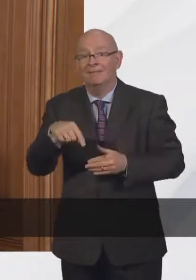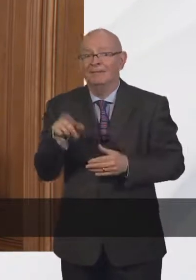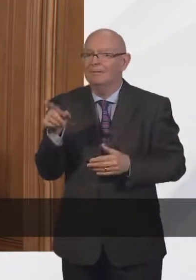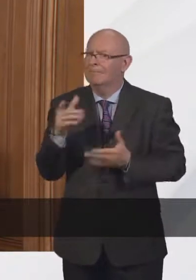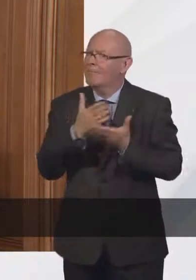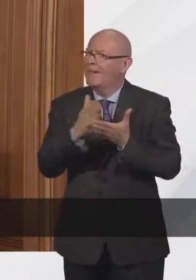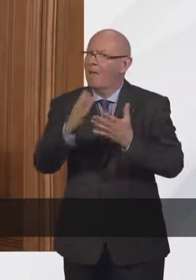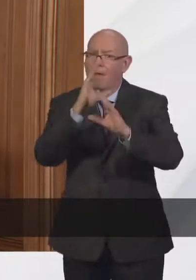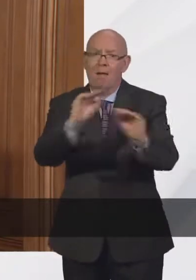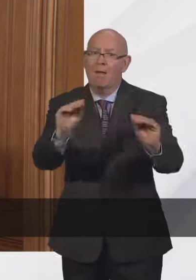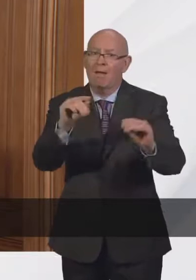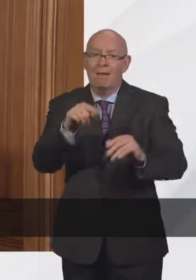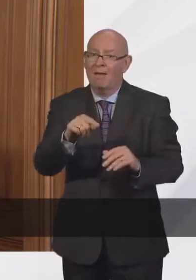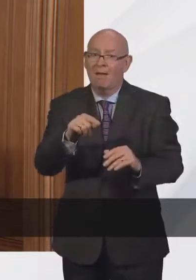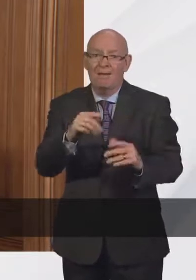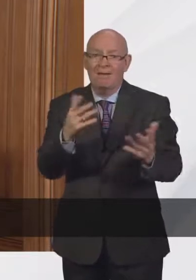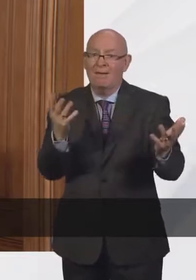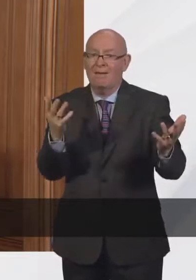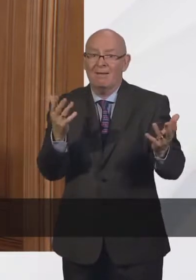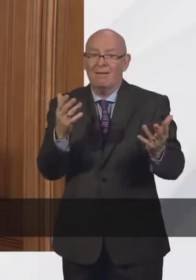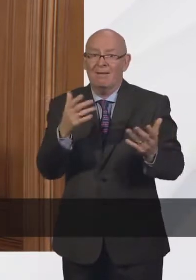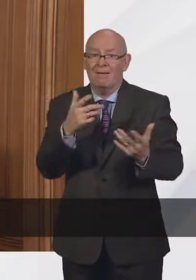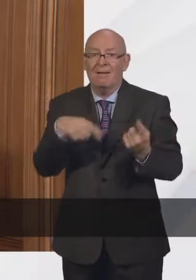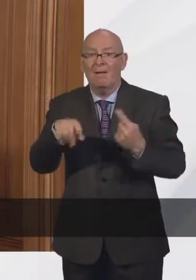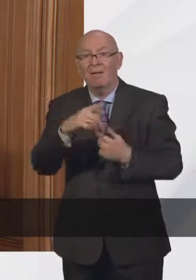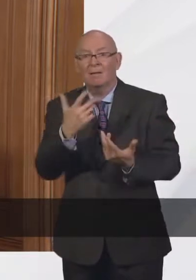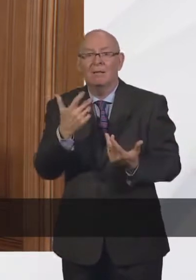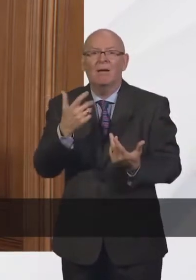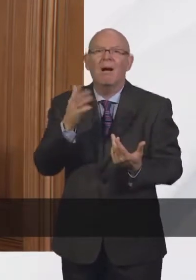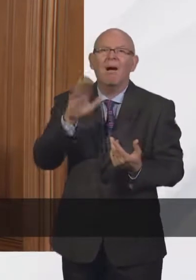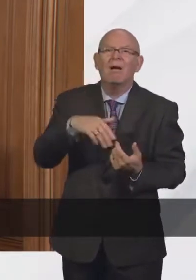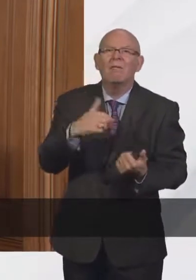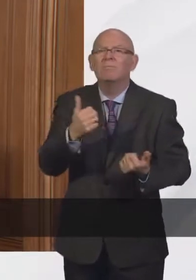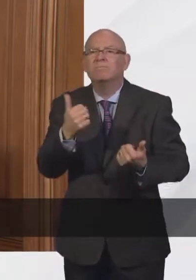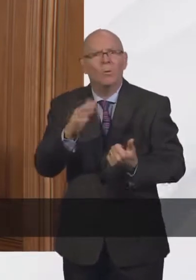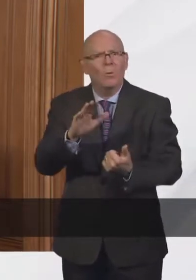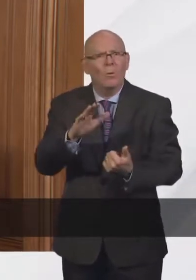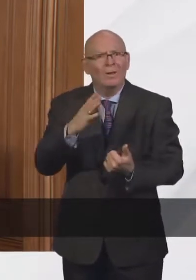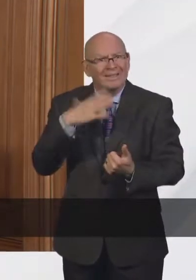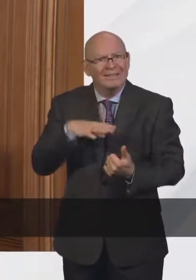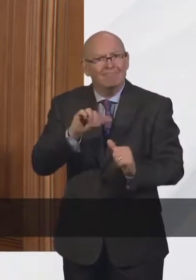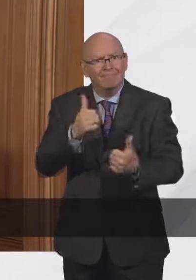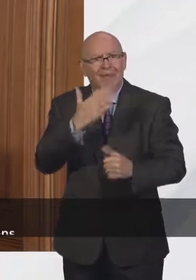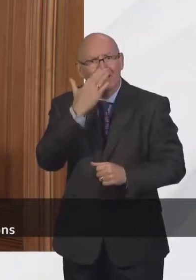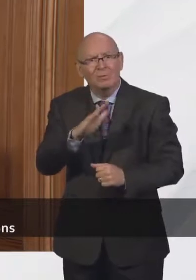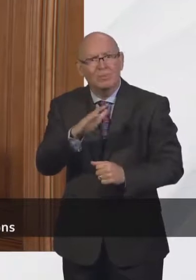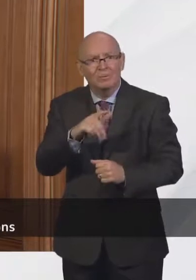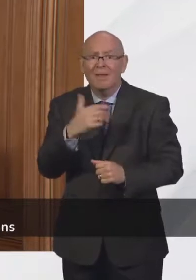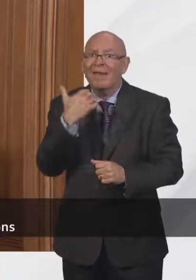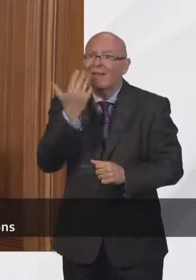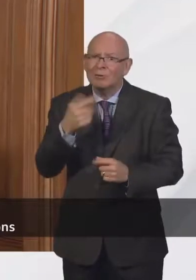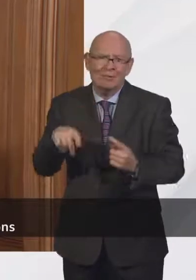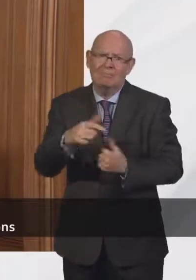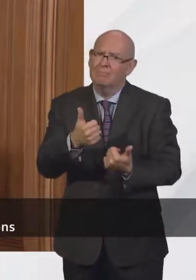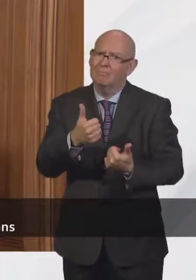a contribution, and in due course be a very major part of our defence against the return in a big way of this virus. But it does depend on